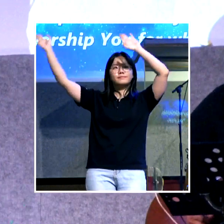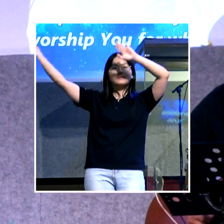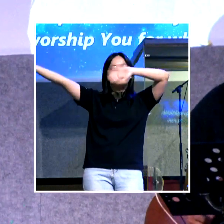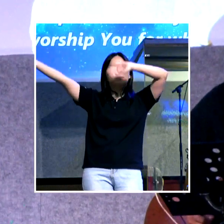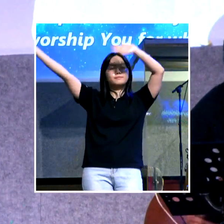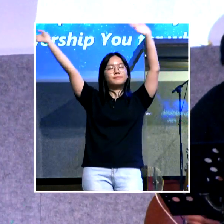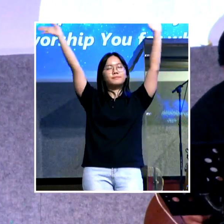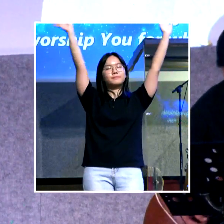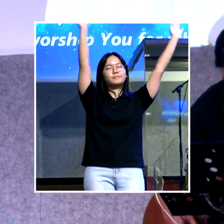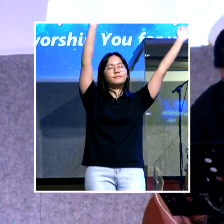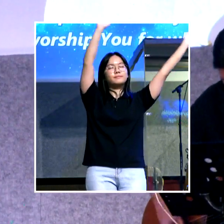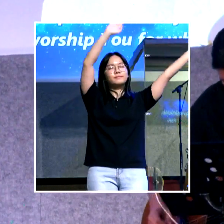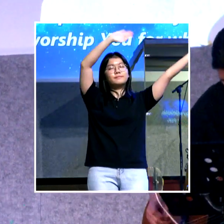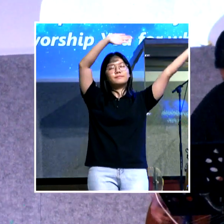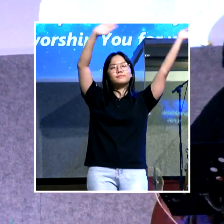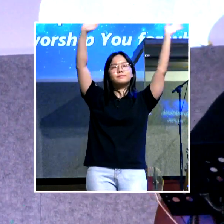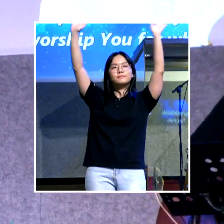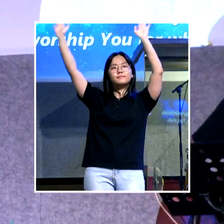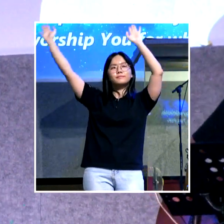hallelujah,